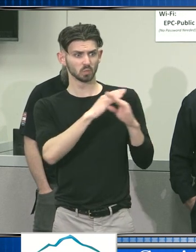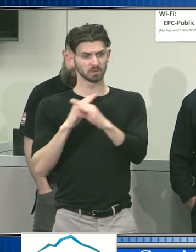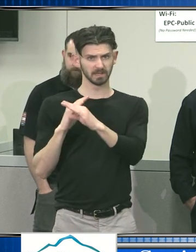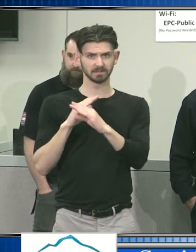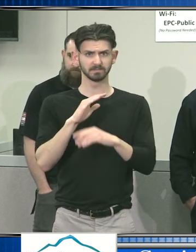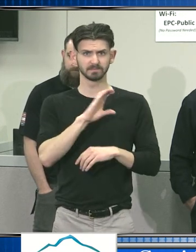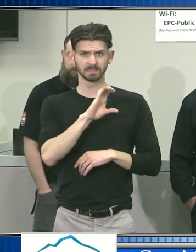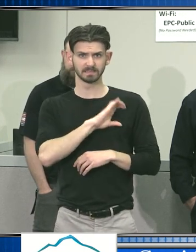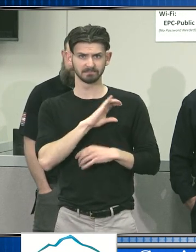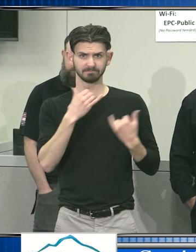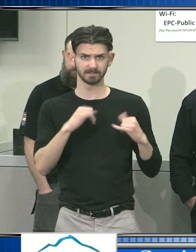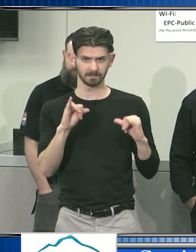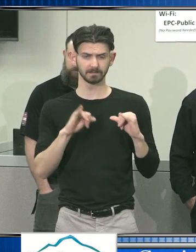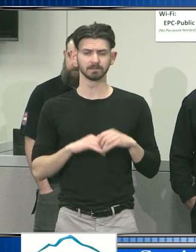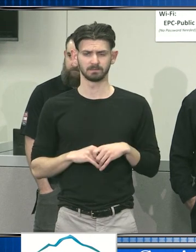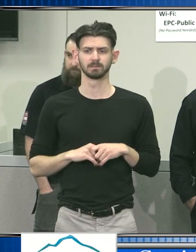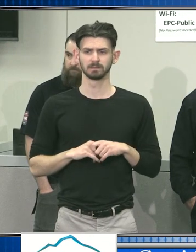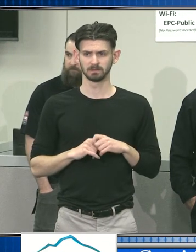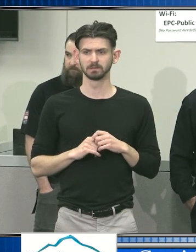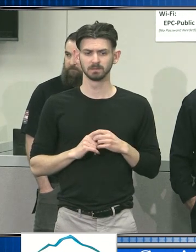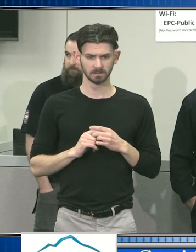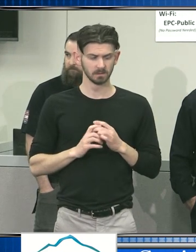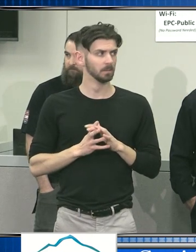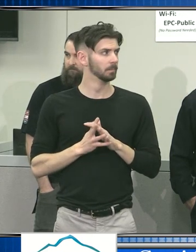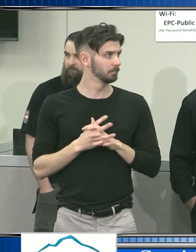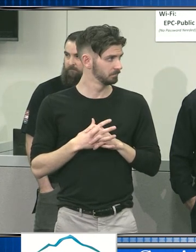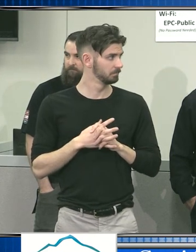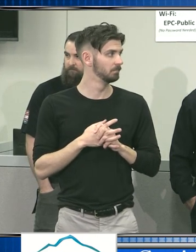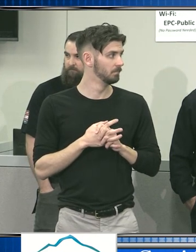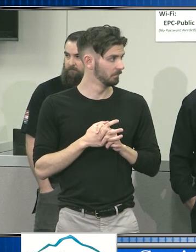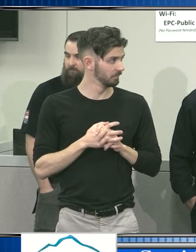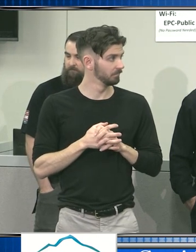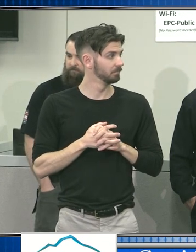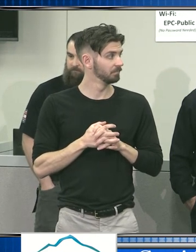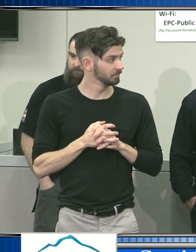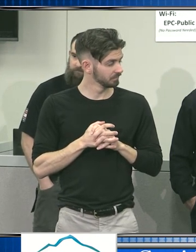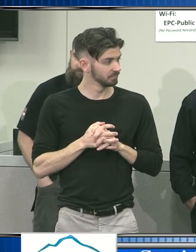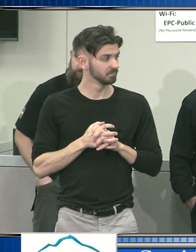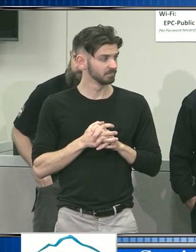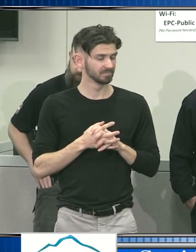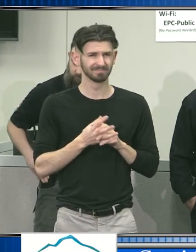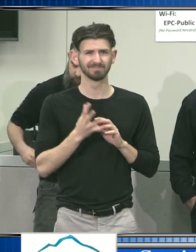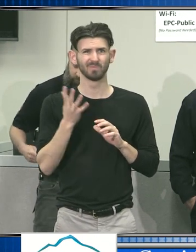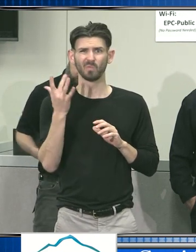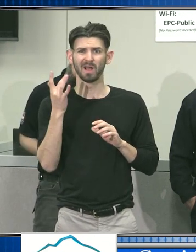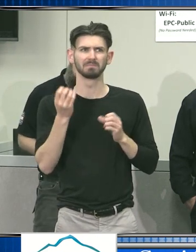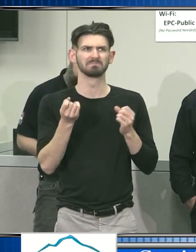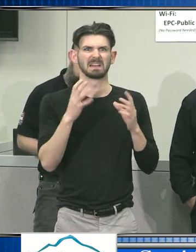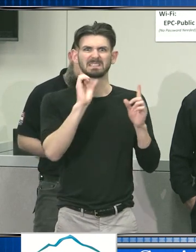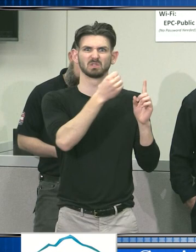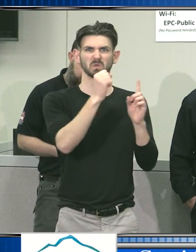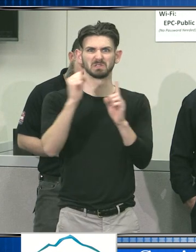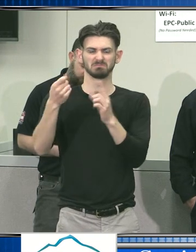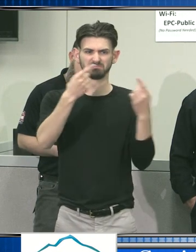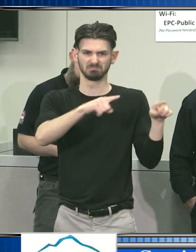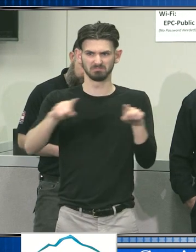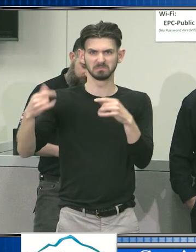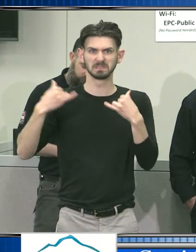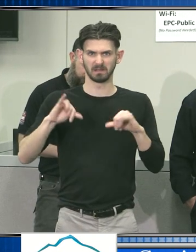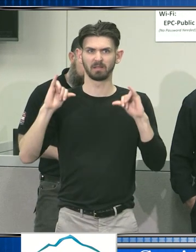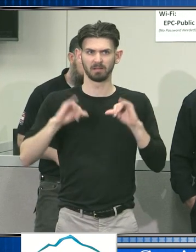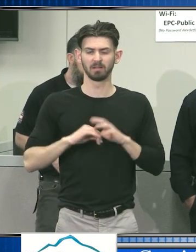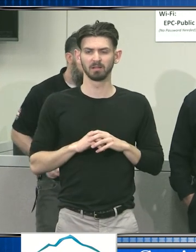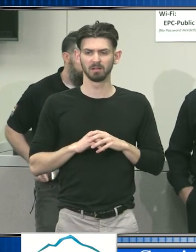responding, their officers responding to different citizen situations. But in terms, it then turns into a